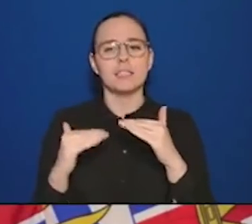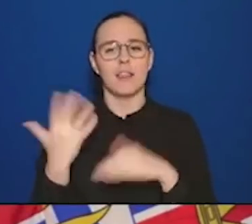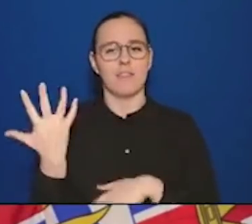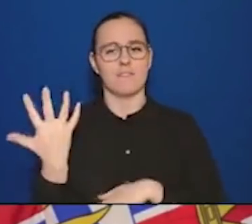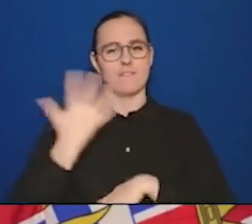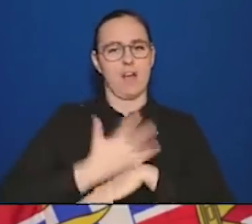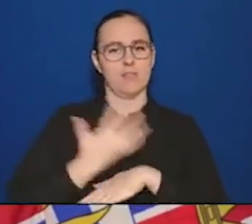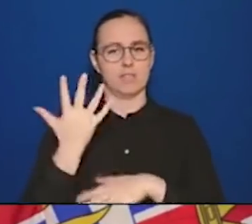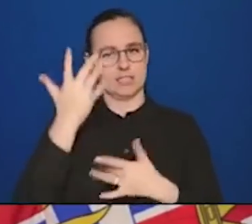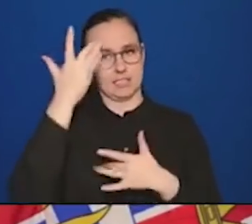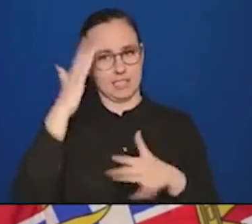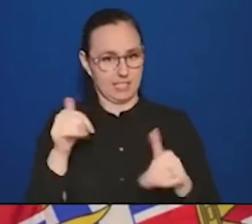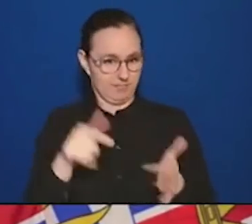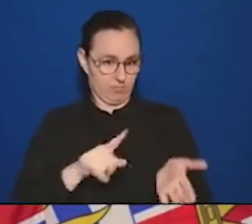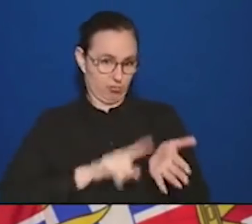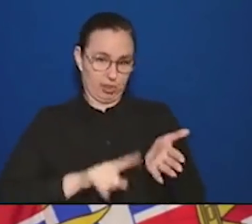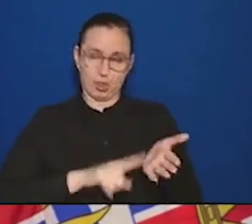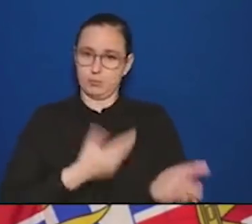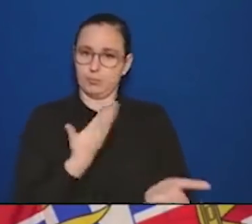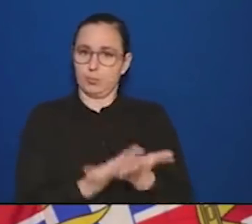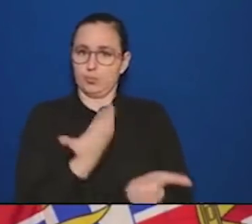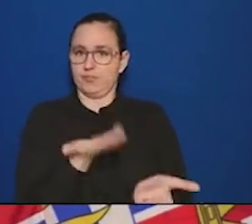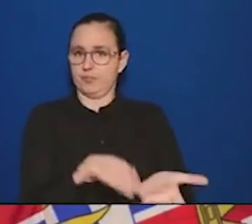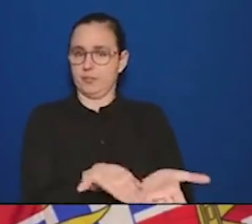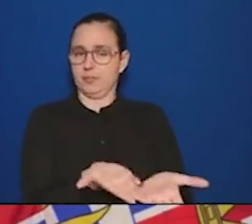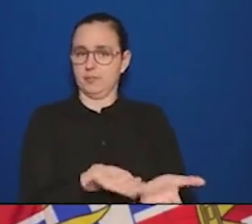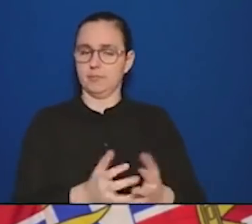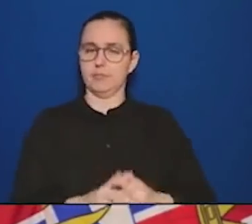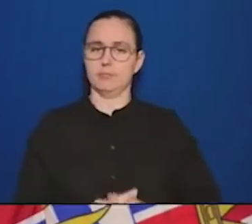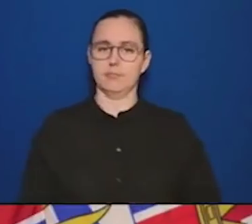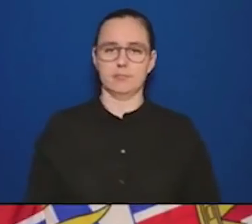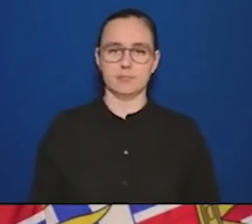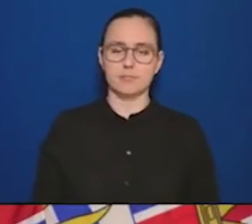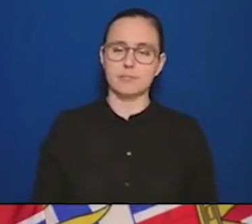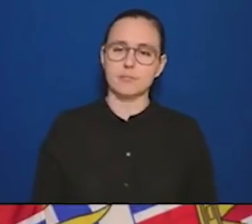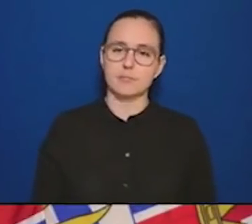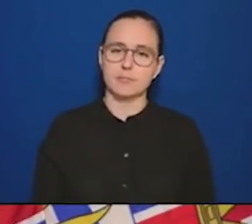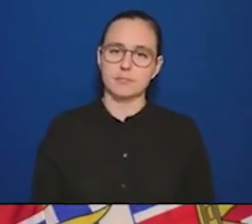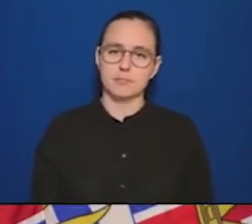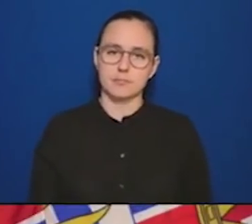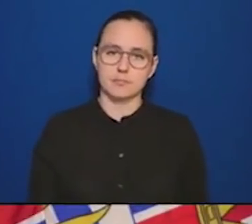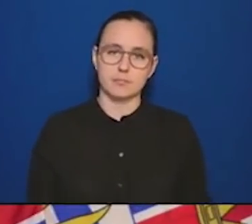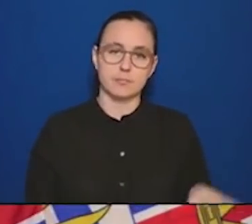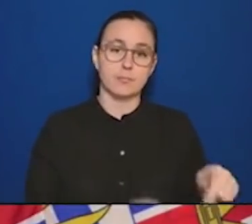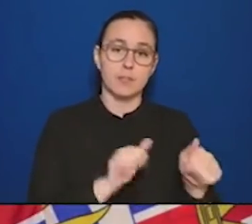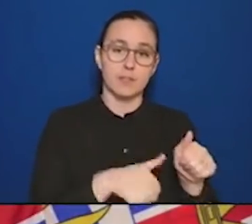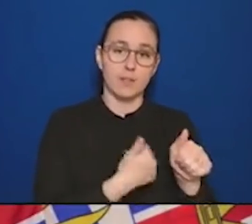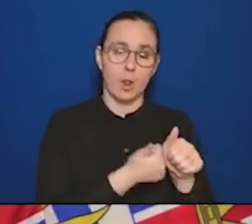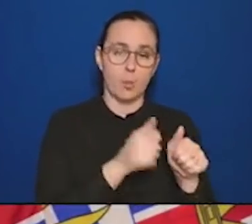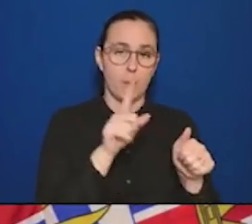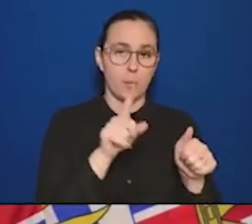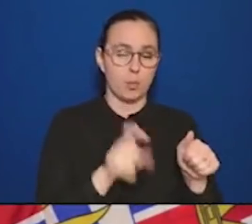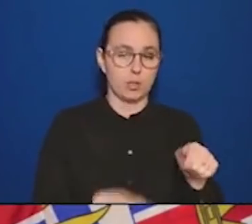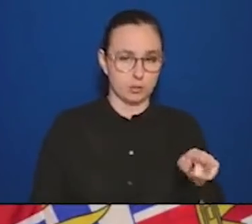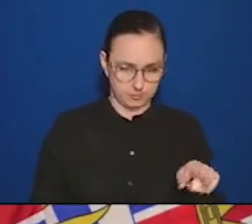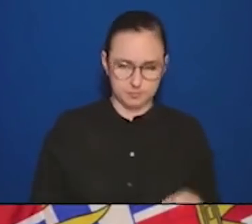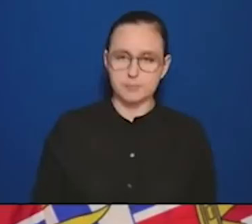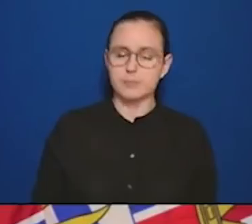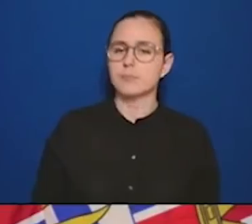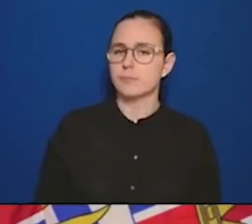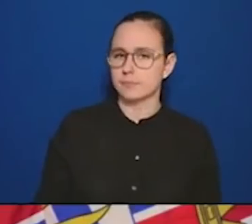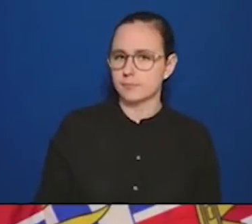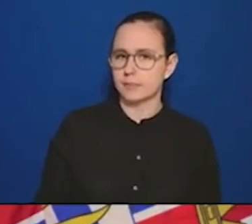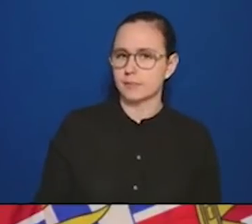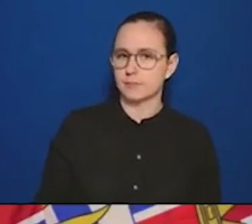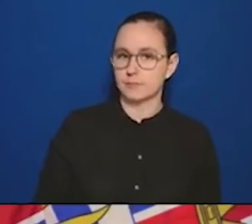research. Shannon, do you have a follow-up? Yeah, I mean, I guess I'm still curious. People only use what they need, but at the